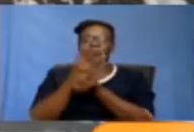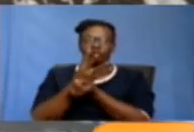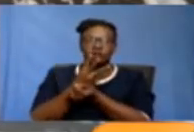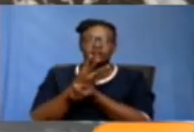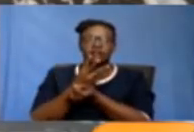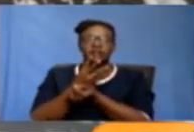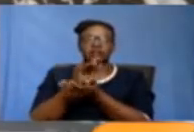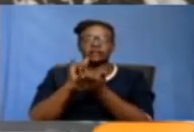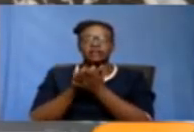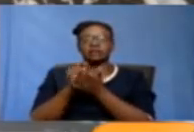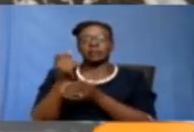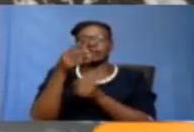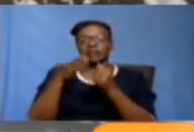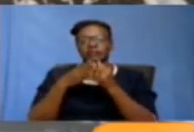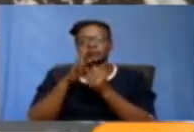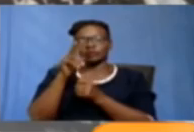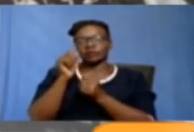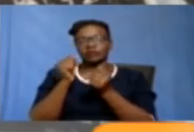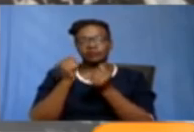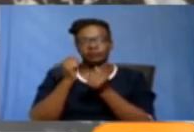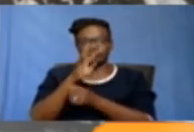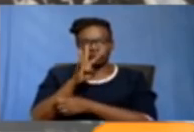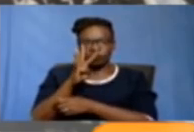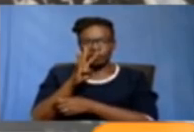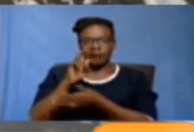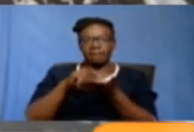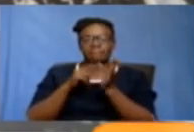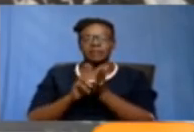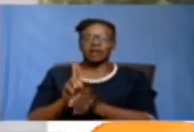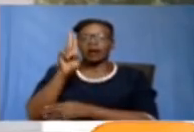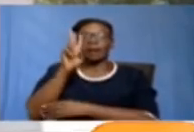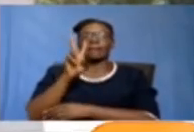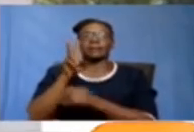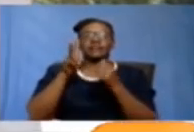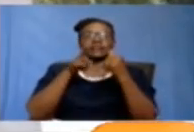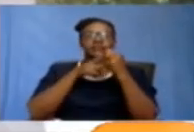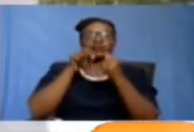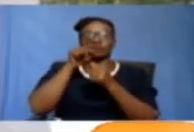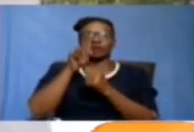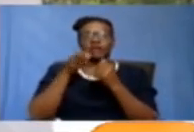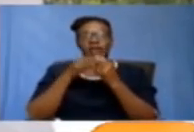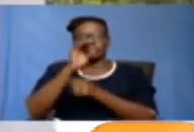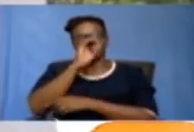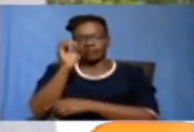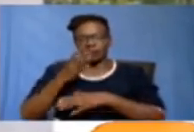September 24th, marking an increase of 7.8%. Bodies of the 12